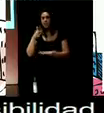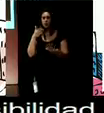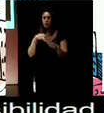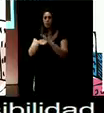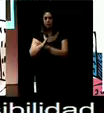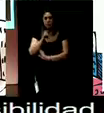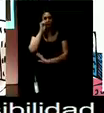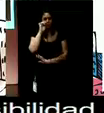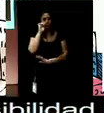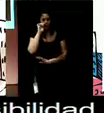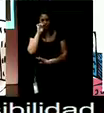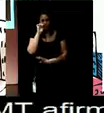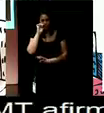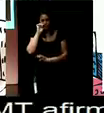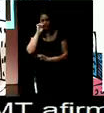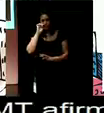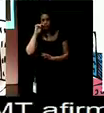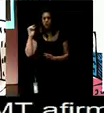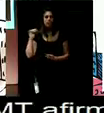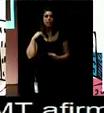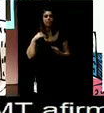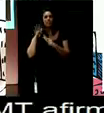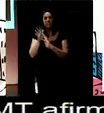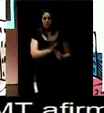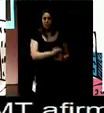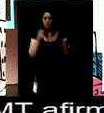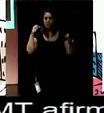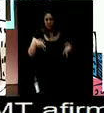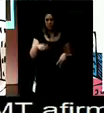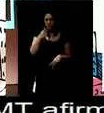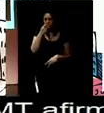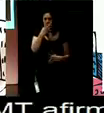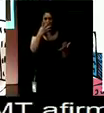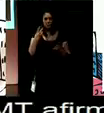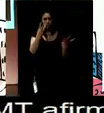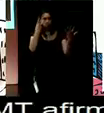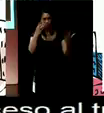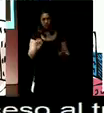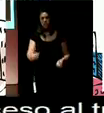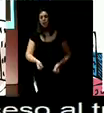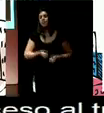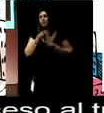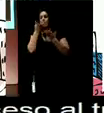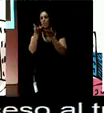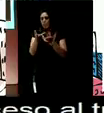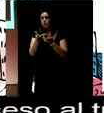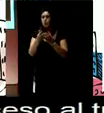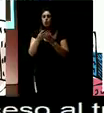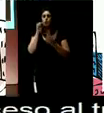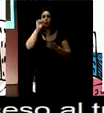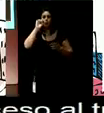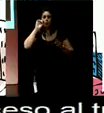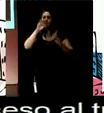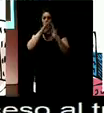declared for the first time the right to tourism without discrimination in 1985 in the Declaration of Manila